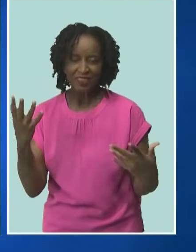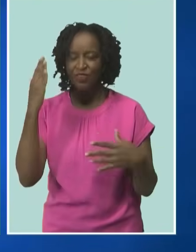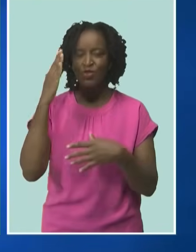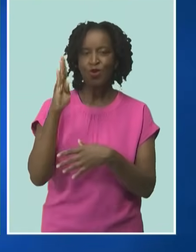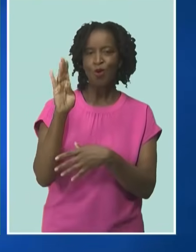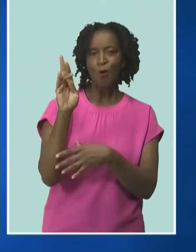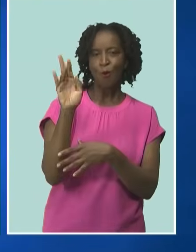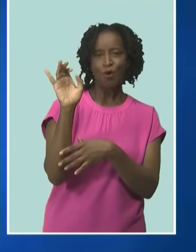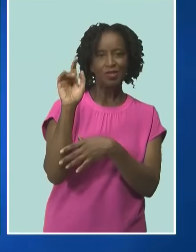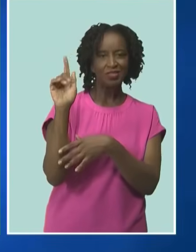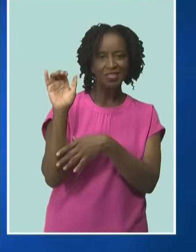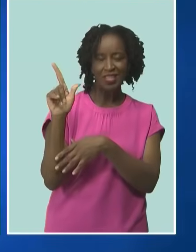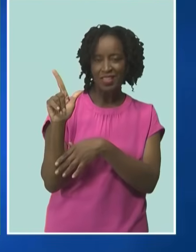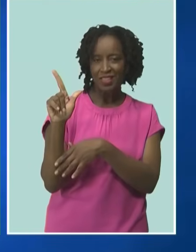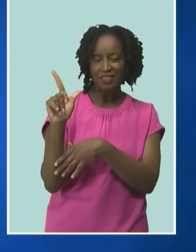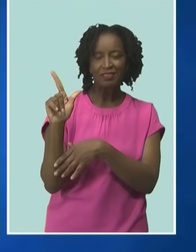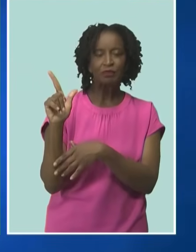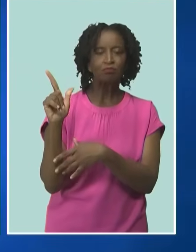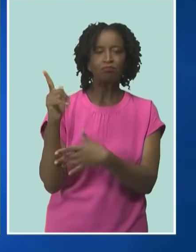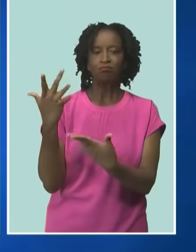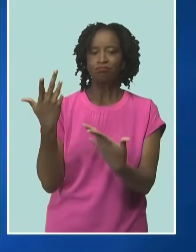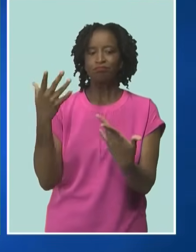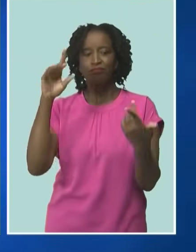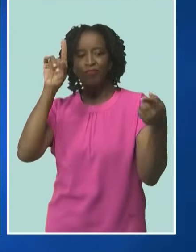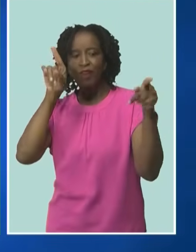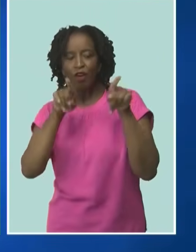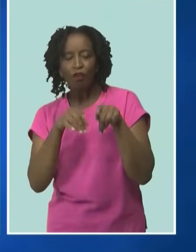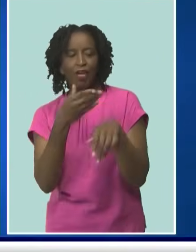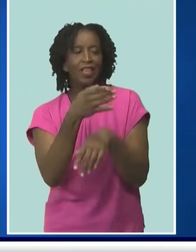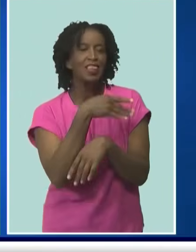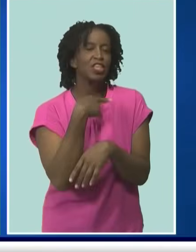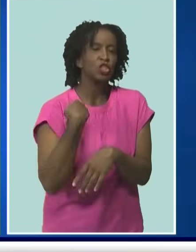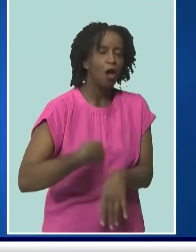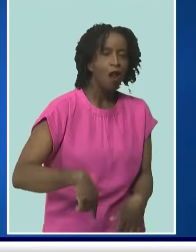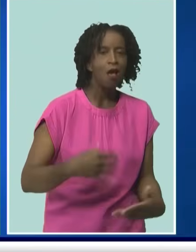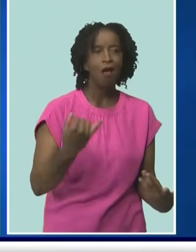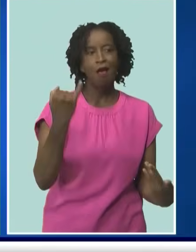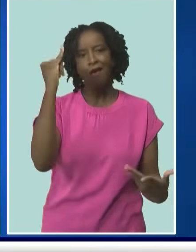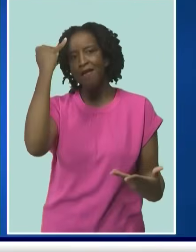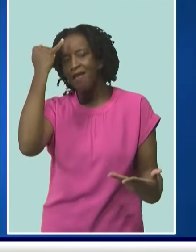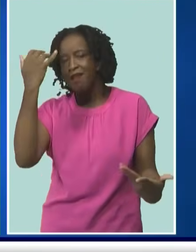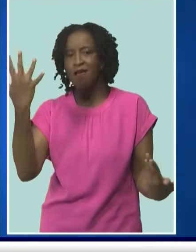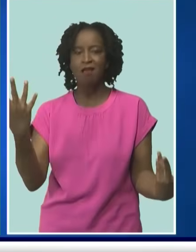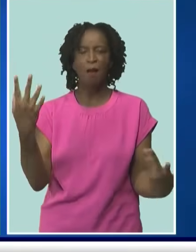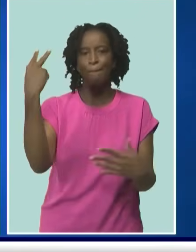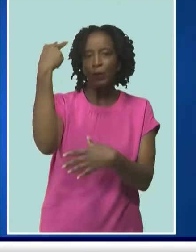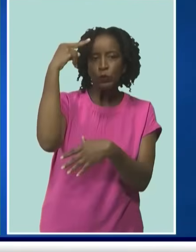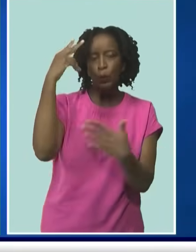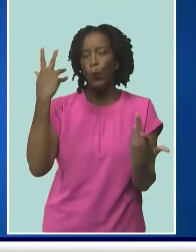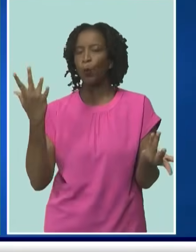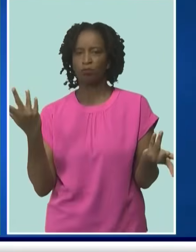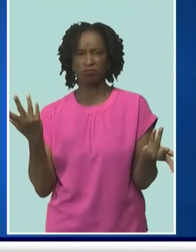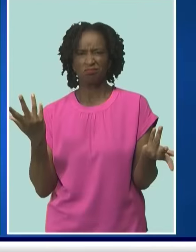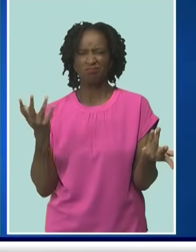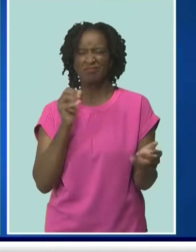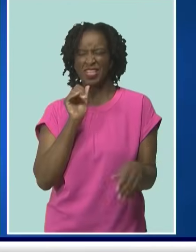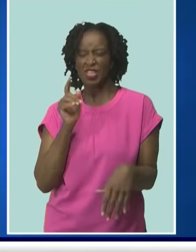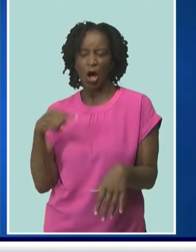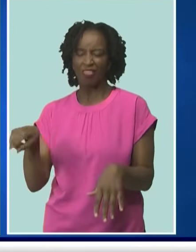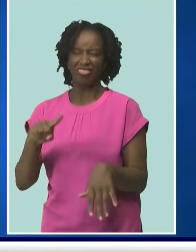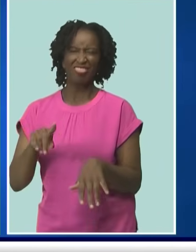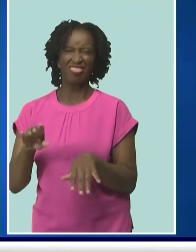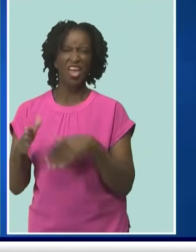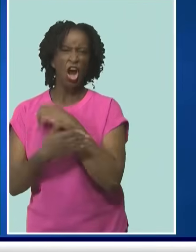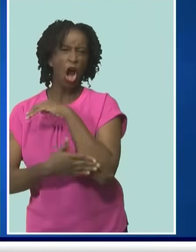good relationships also with China, with India, with Mexico. So it's not only South-South, but when you